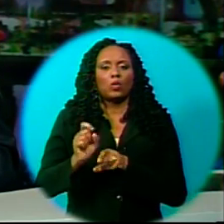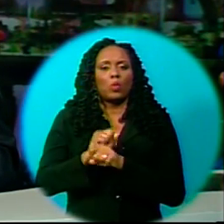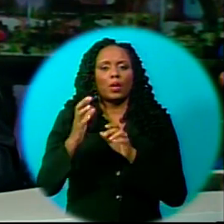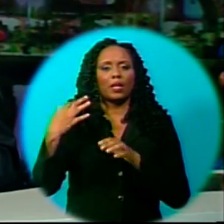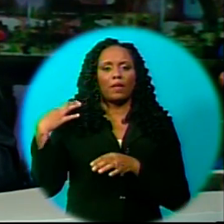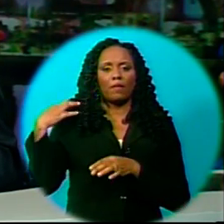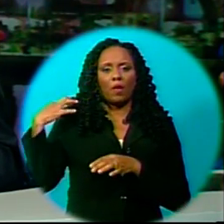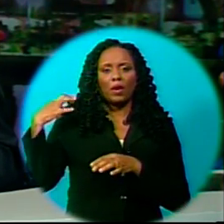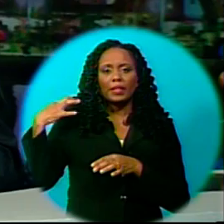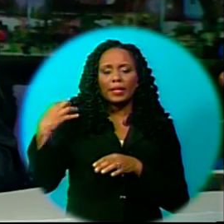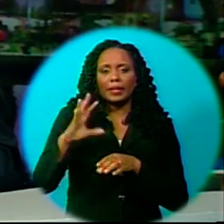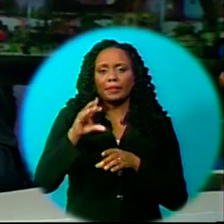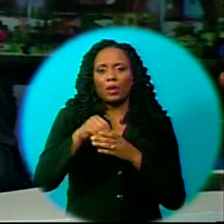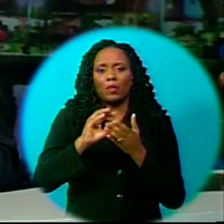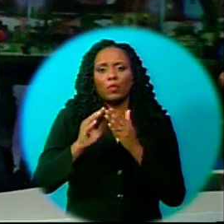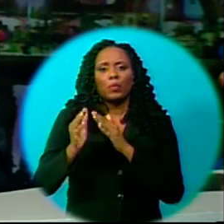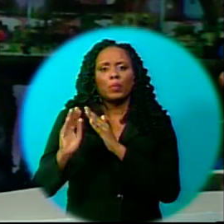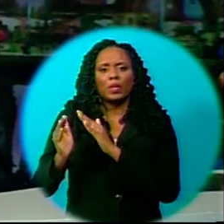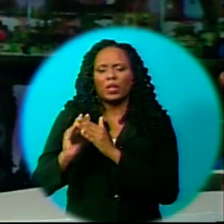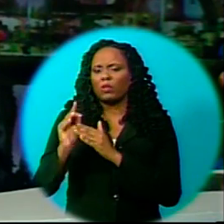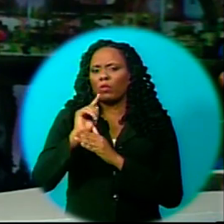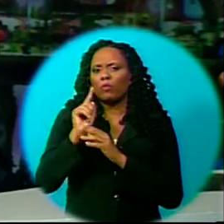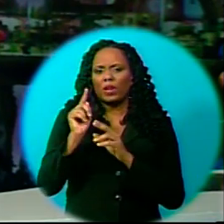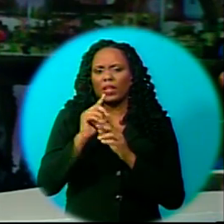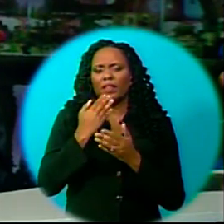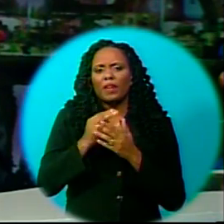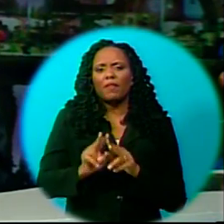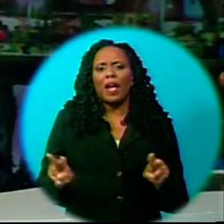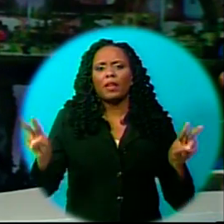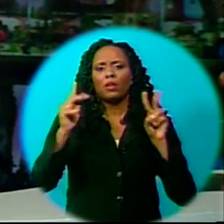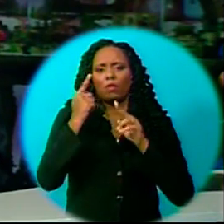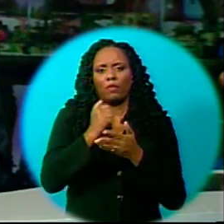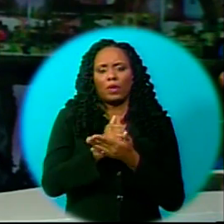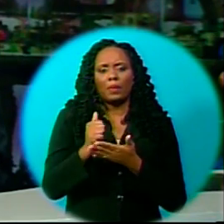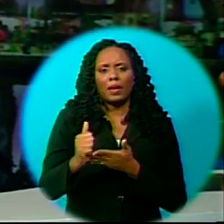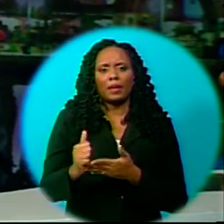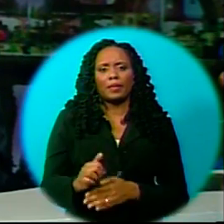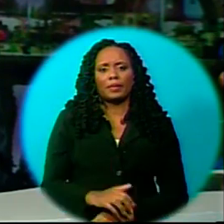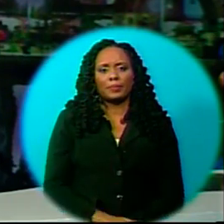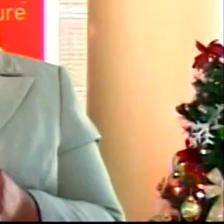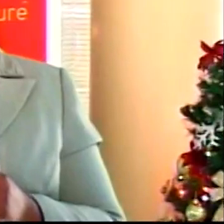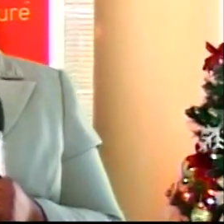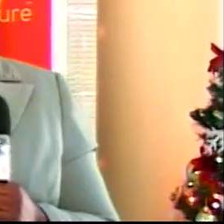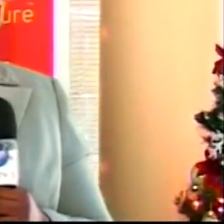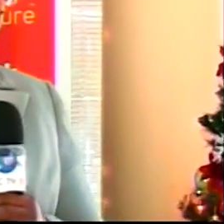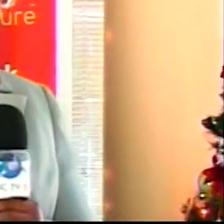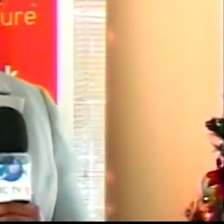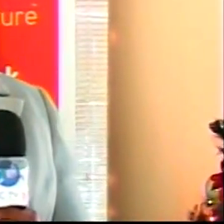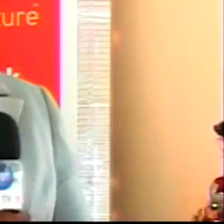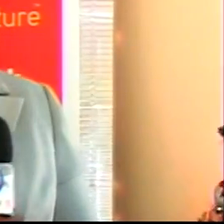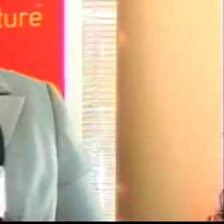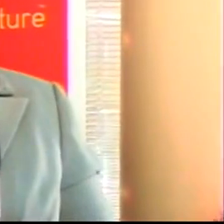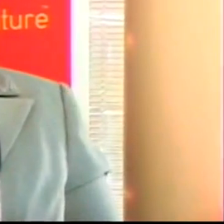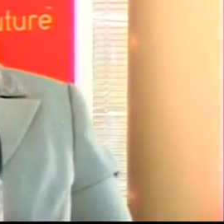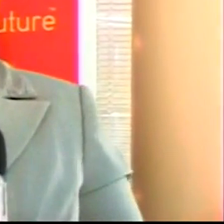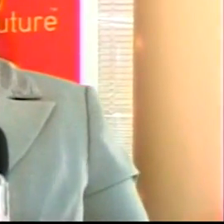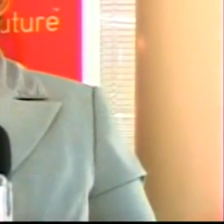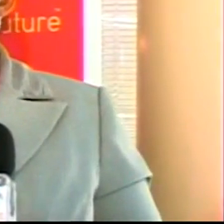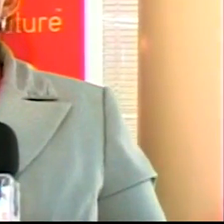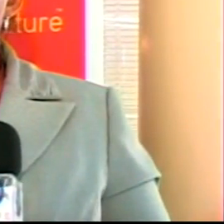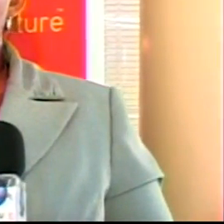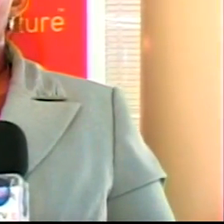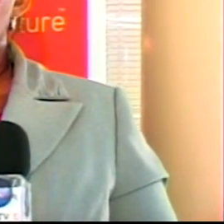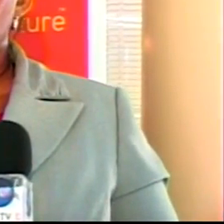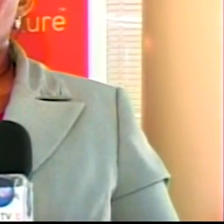community engagement are highly cherished values at Scotiabank. These gifts you see here today come straight